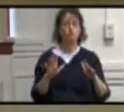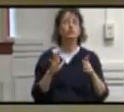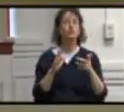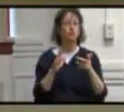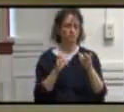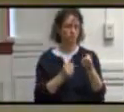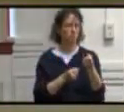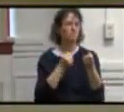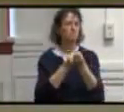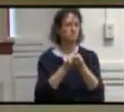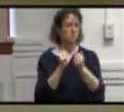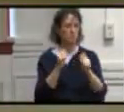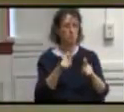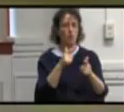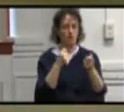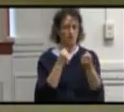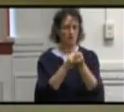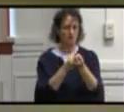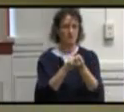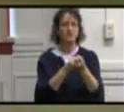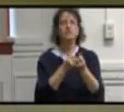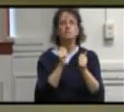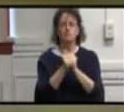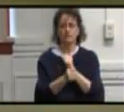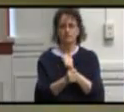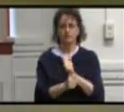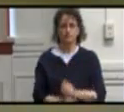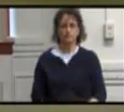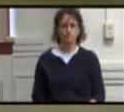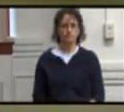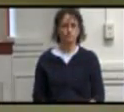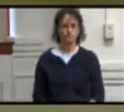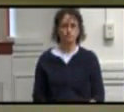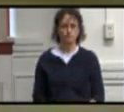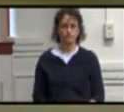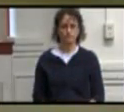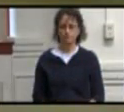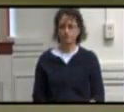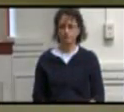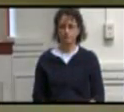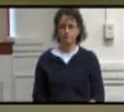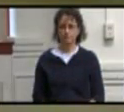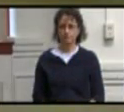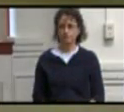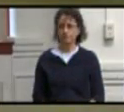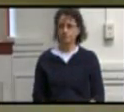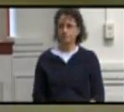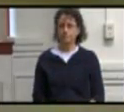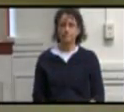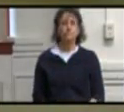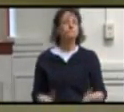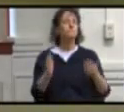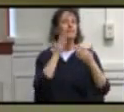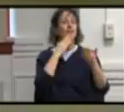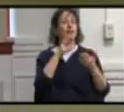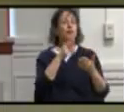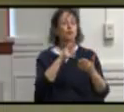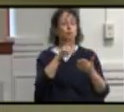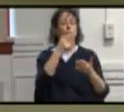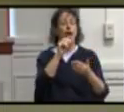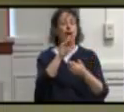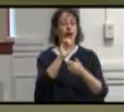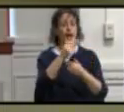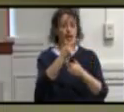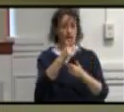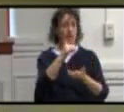favor, please say aye. Aye. Aye. Anybody opposed or abstaining? That carries 5-0. Thank you. That was very helpful, Hannah. Nice catch. Very